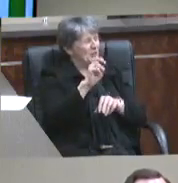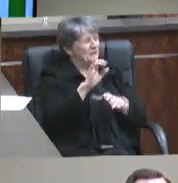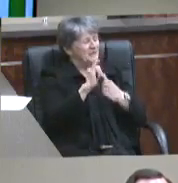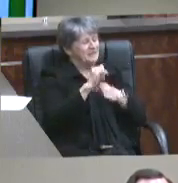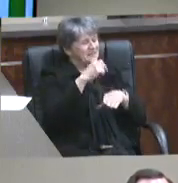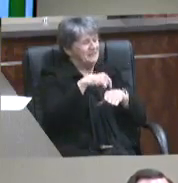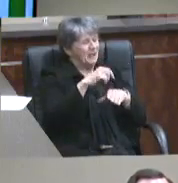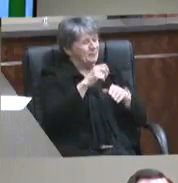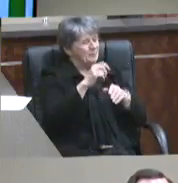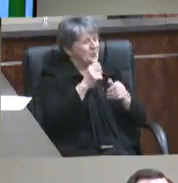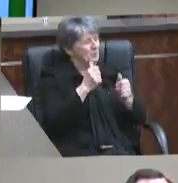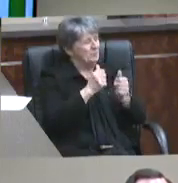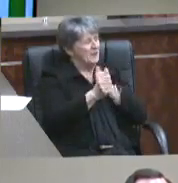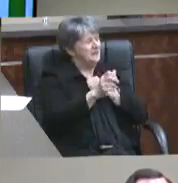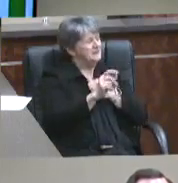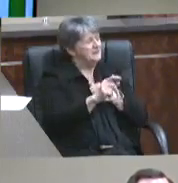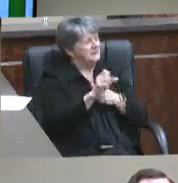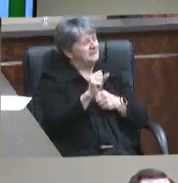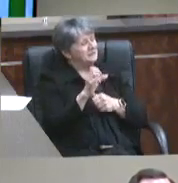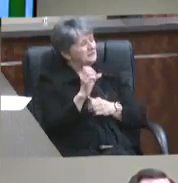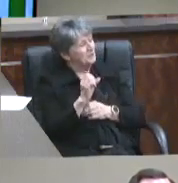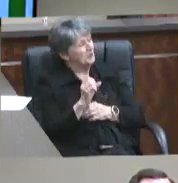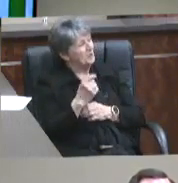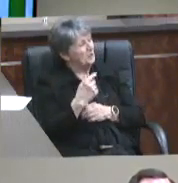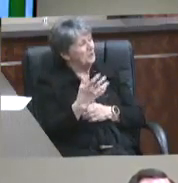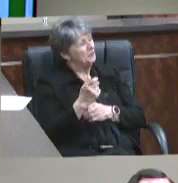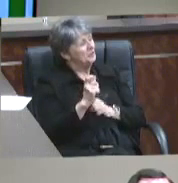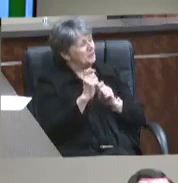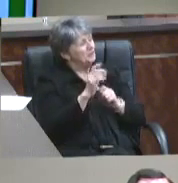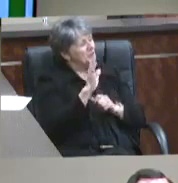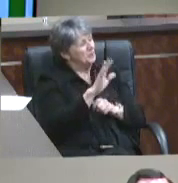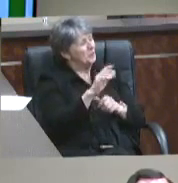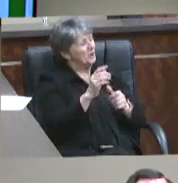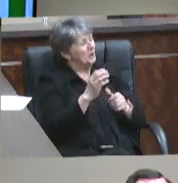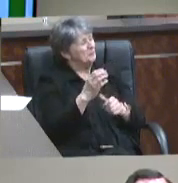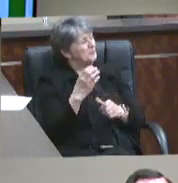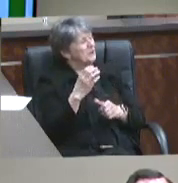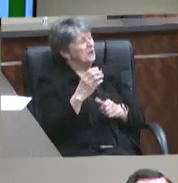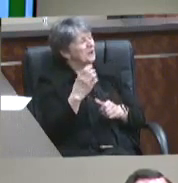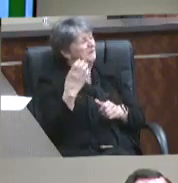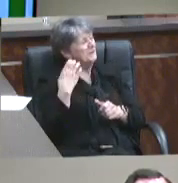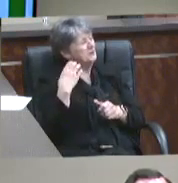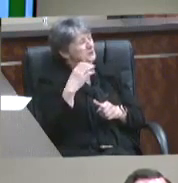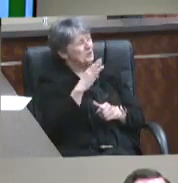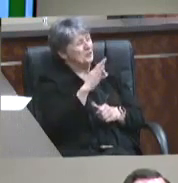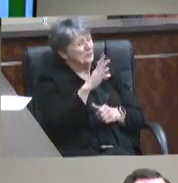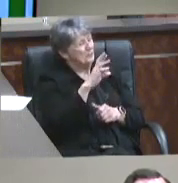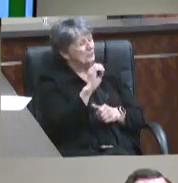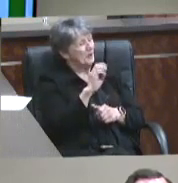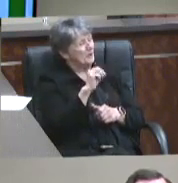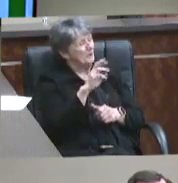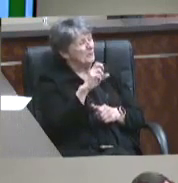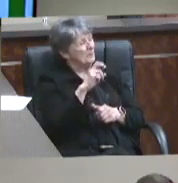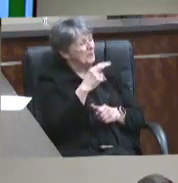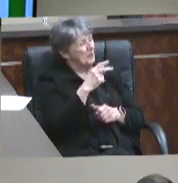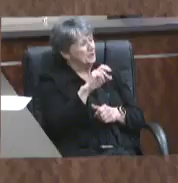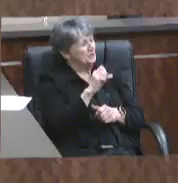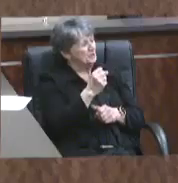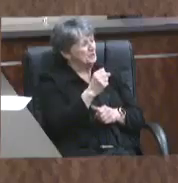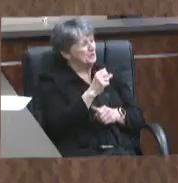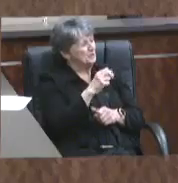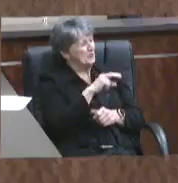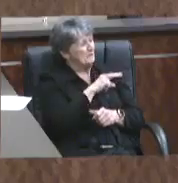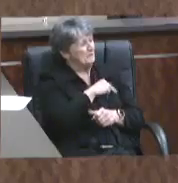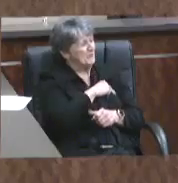to do, our first presentation is, we want to give you your official Fire Marshal's badge. And on the back, it's done by Sprinkler the Clown, so